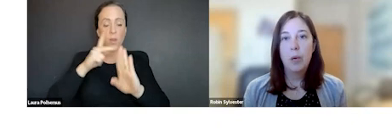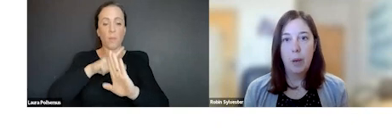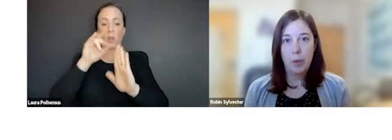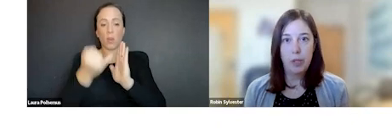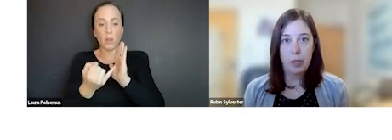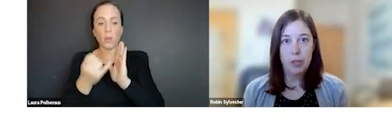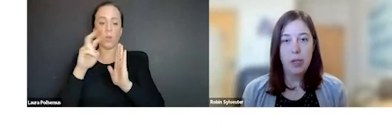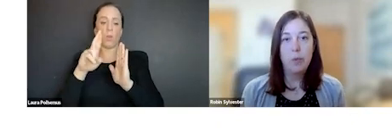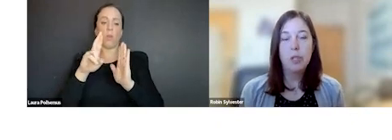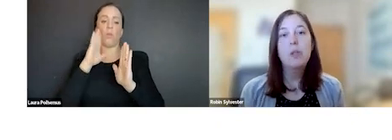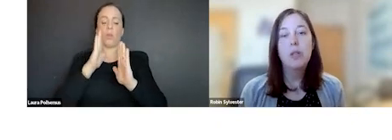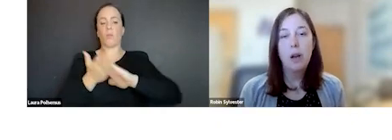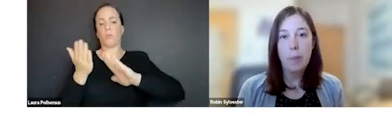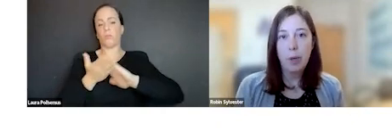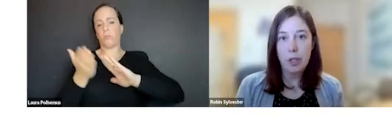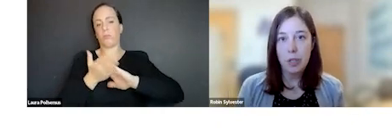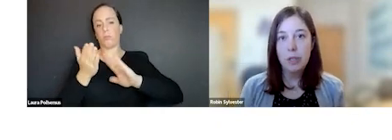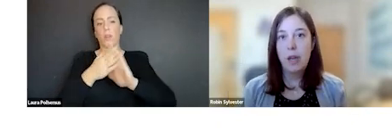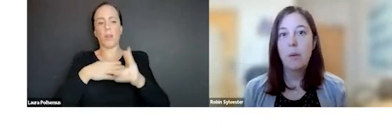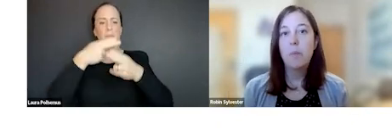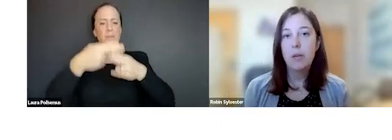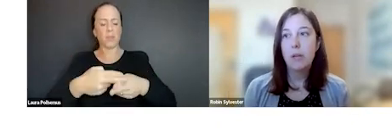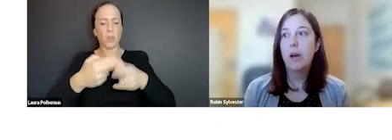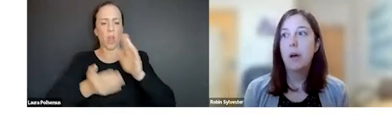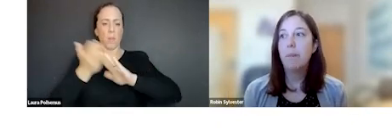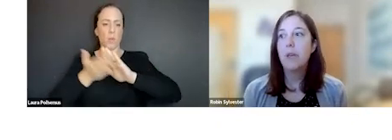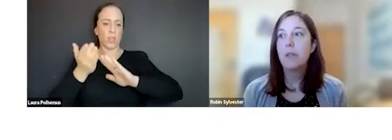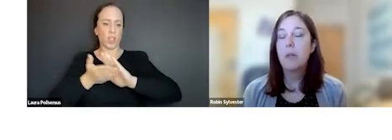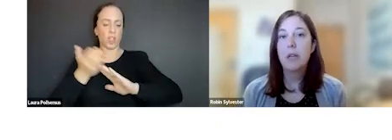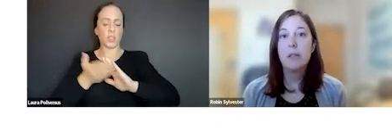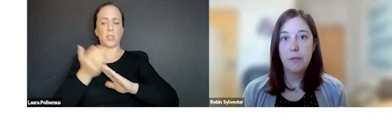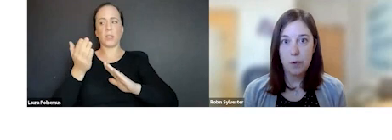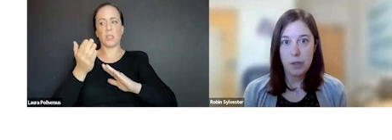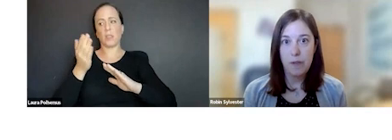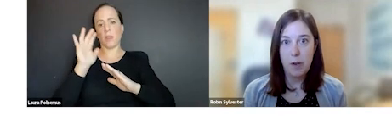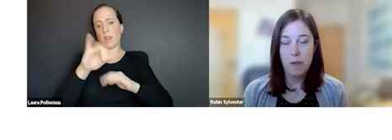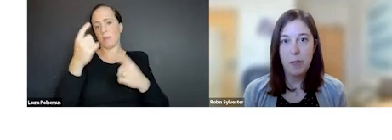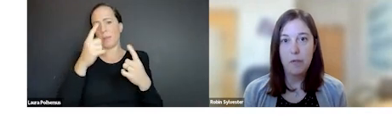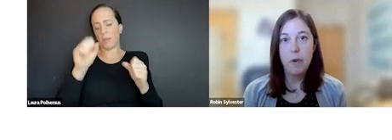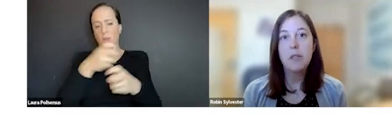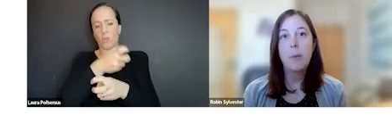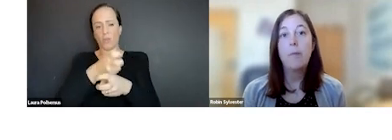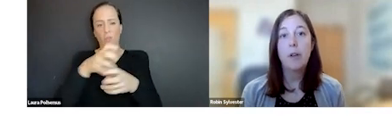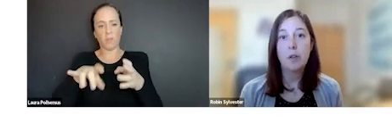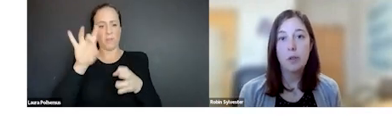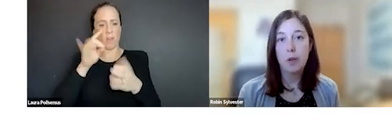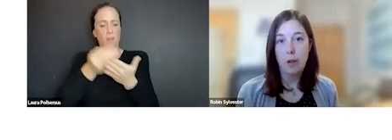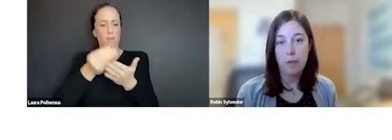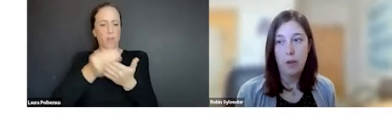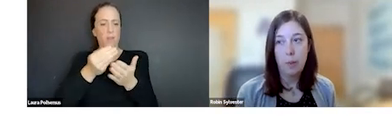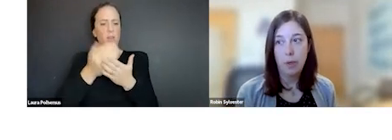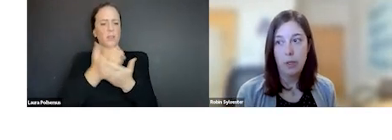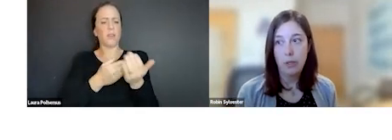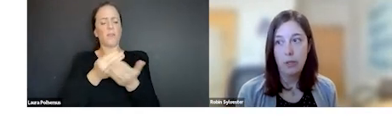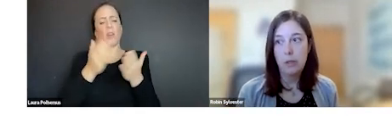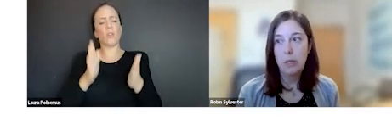or will it be operations? And I will just mention that operations can be something that is difficult to find funding for, as some funders do not